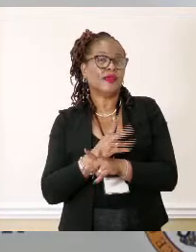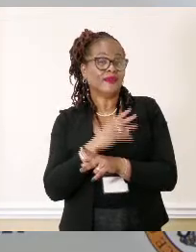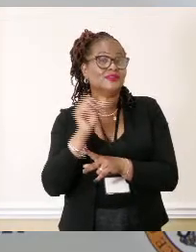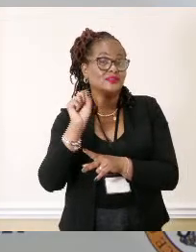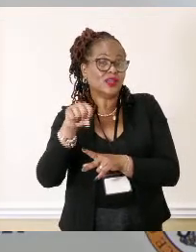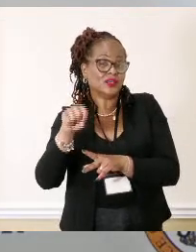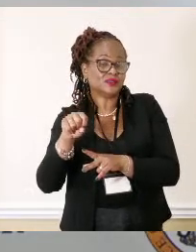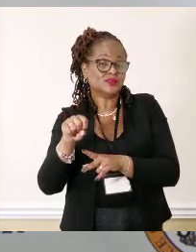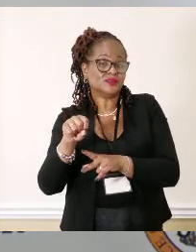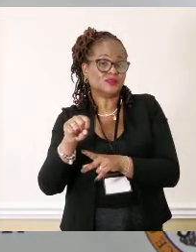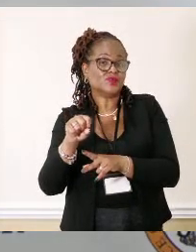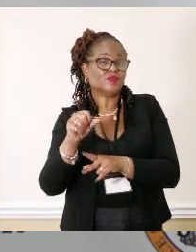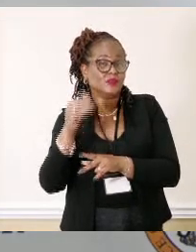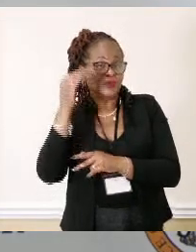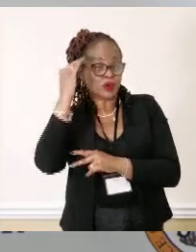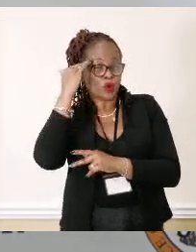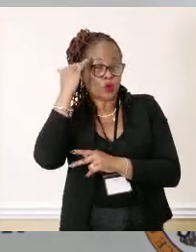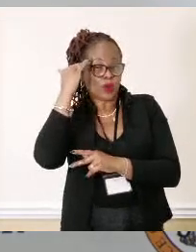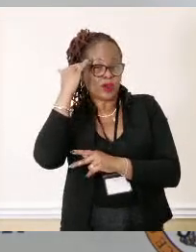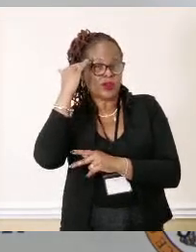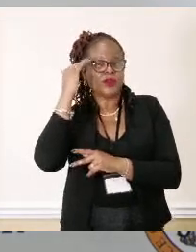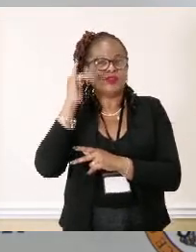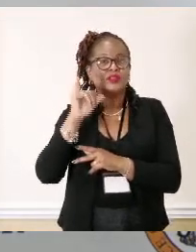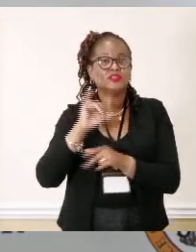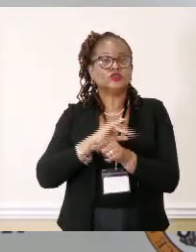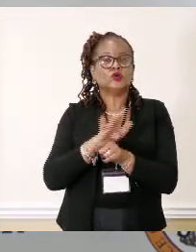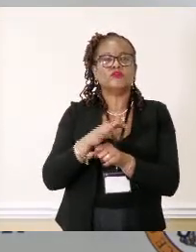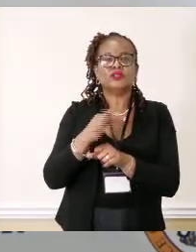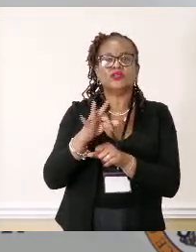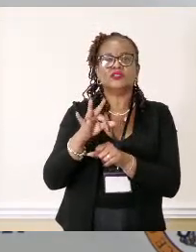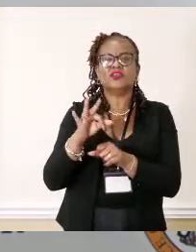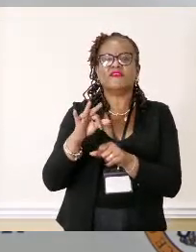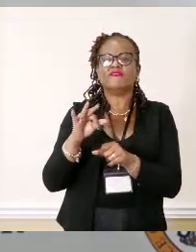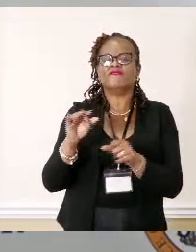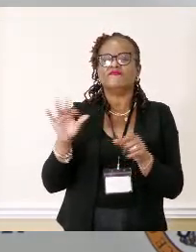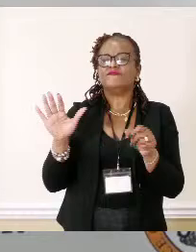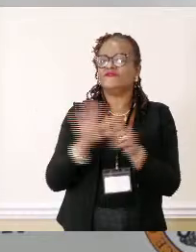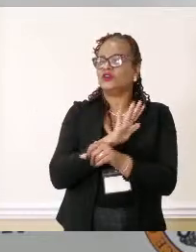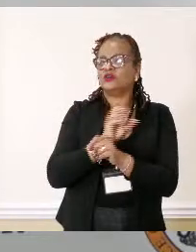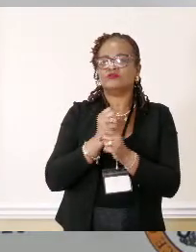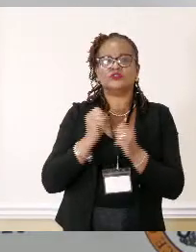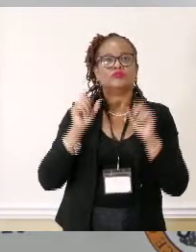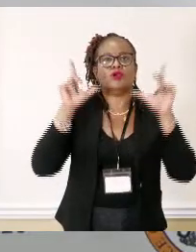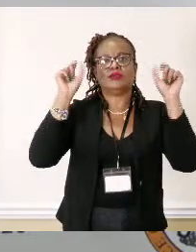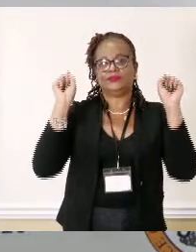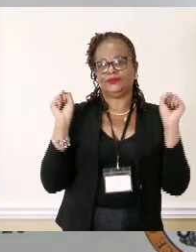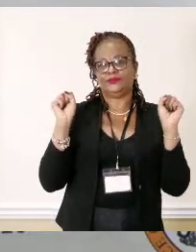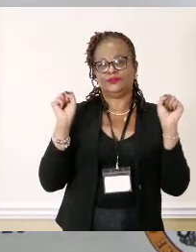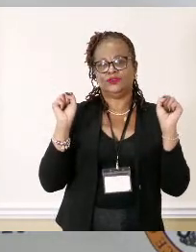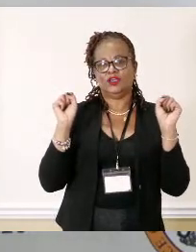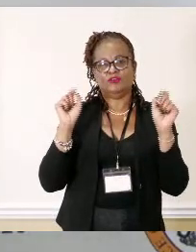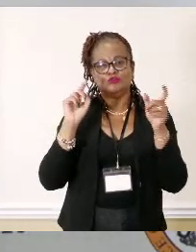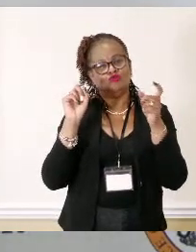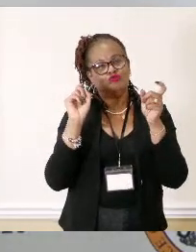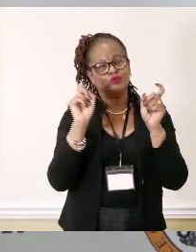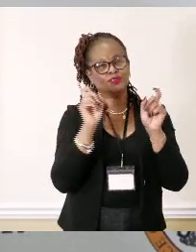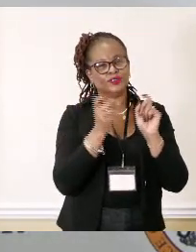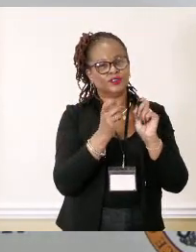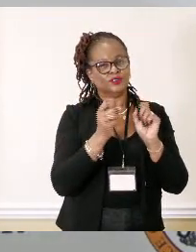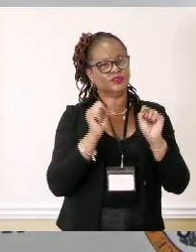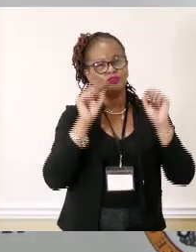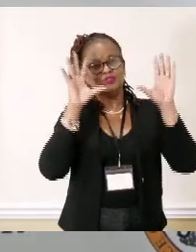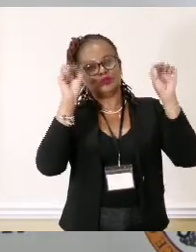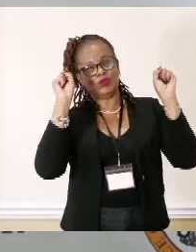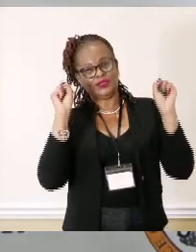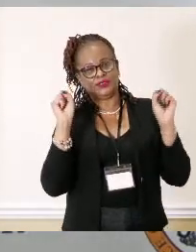have to be aware that this COVID is full of surprise, filled with twists and turns and